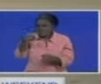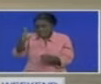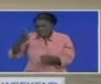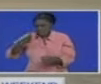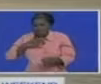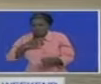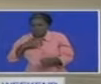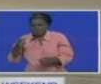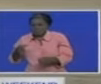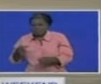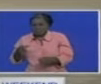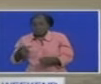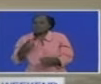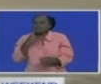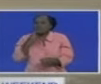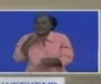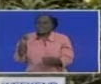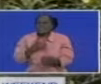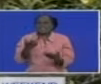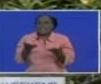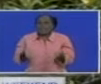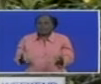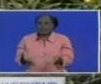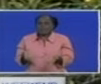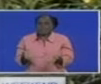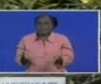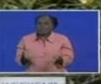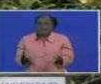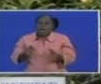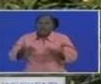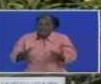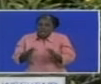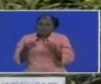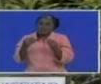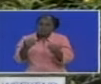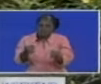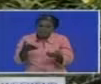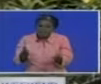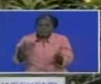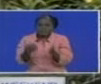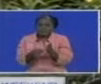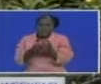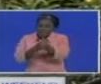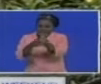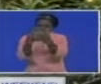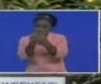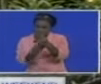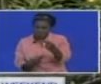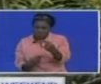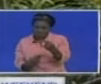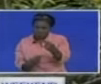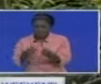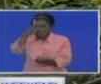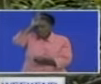currently occupied by members of the Turkana community. As a way of addressing this, the leaders from both sides, both the leaders